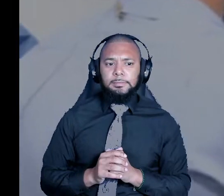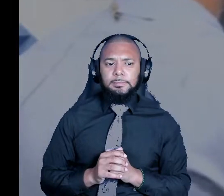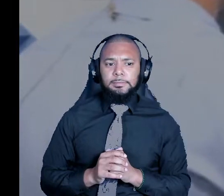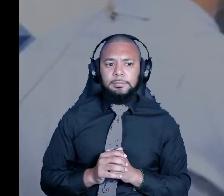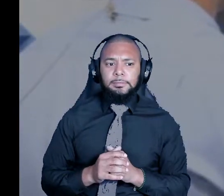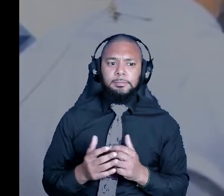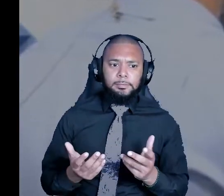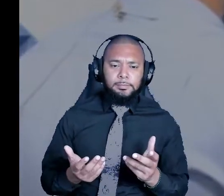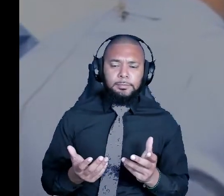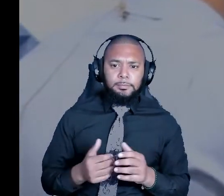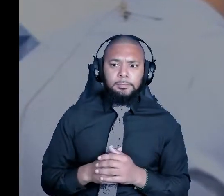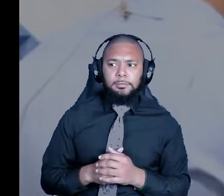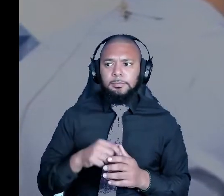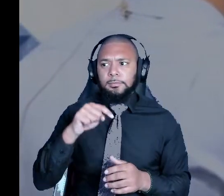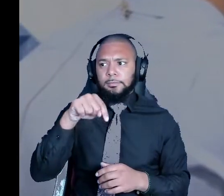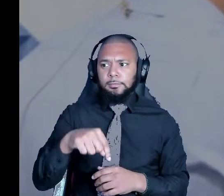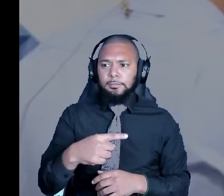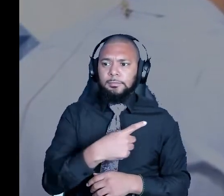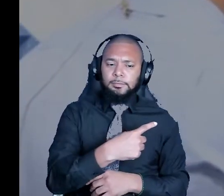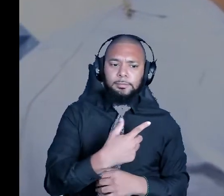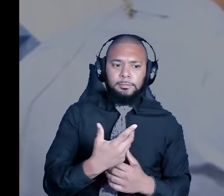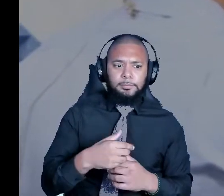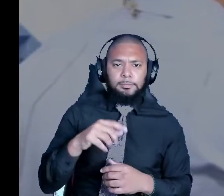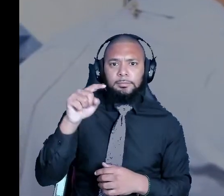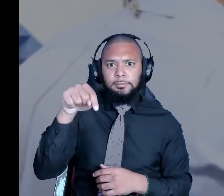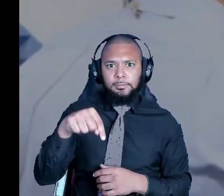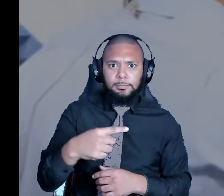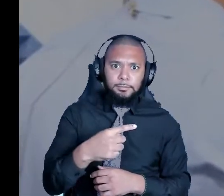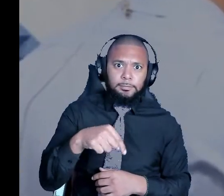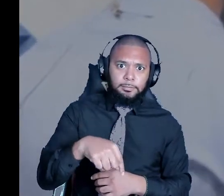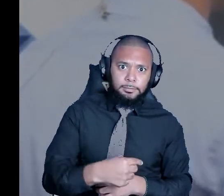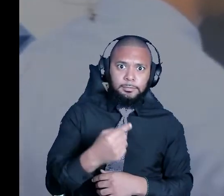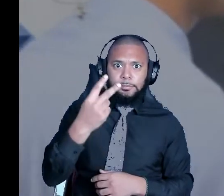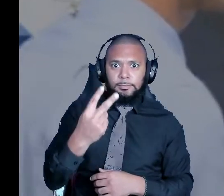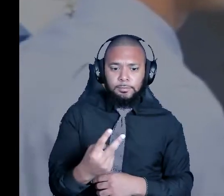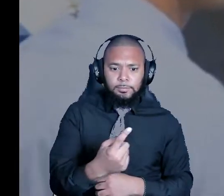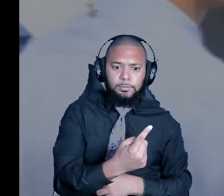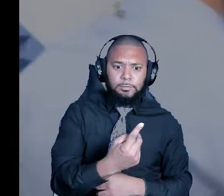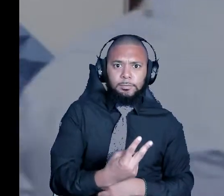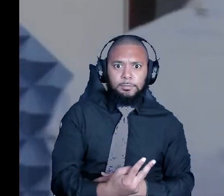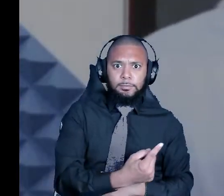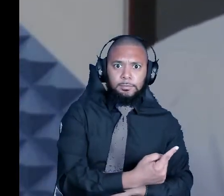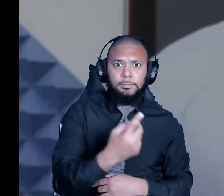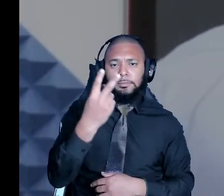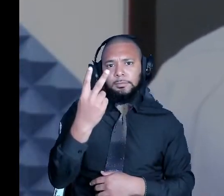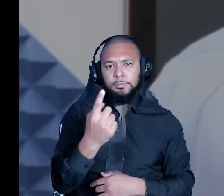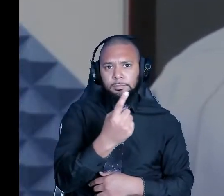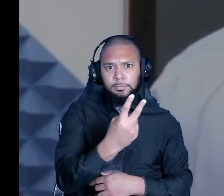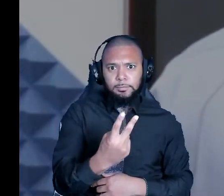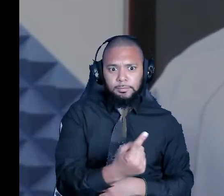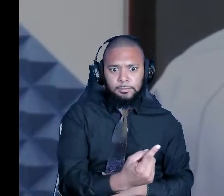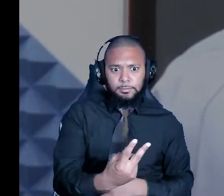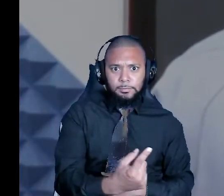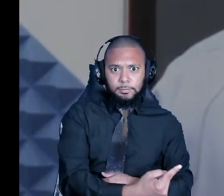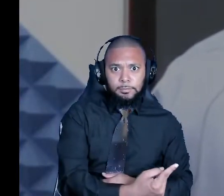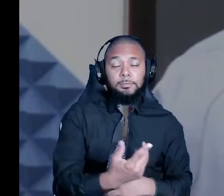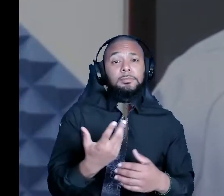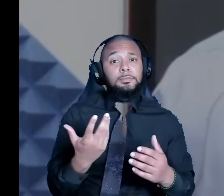Down 1, 2, over 1. Down 1, 2, over 1. Excellent. Now we can draw a straight